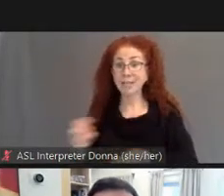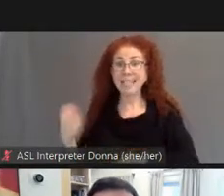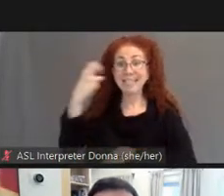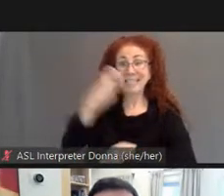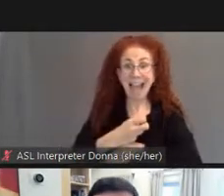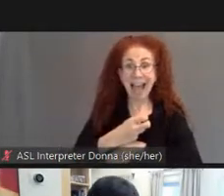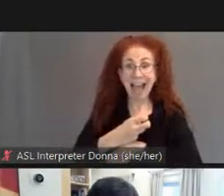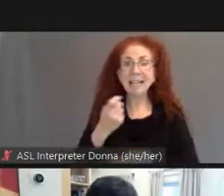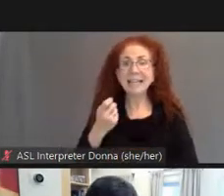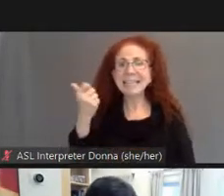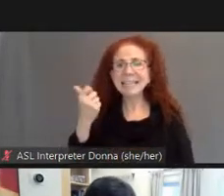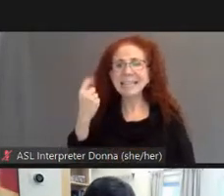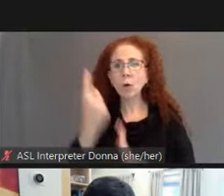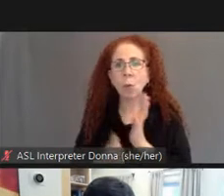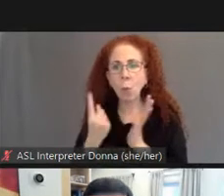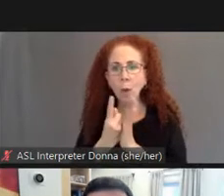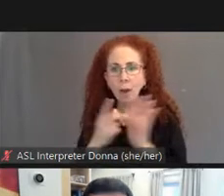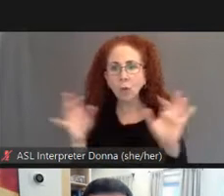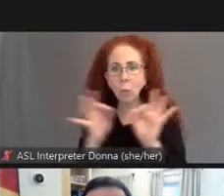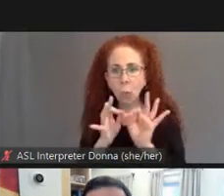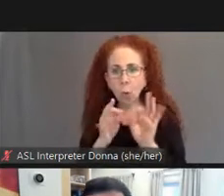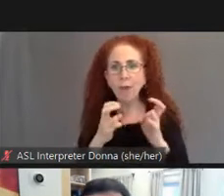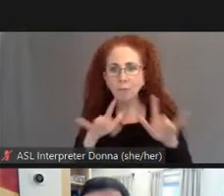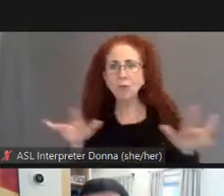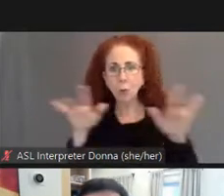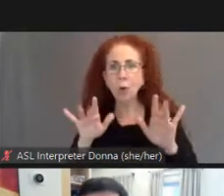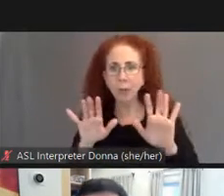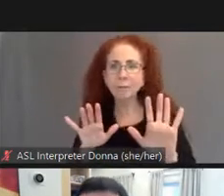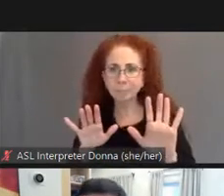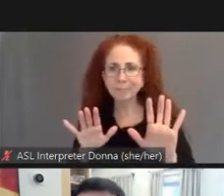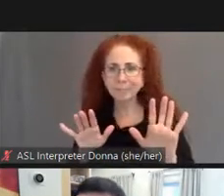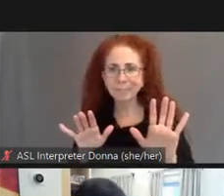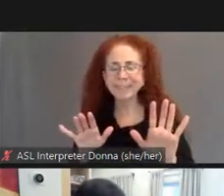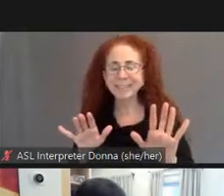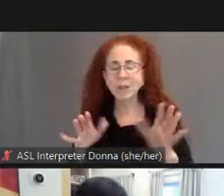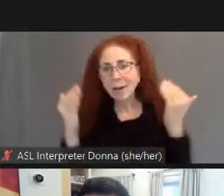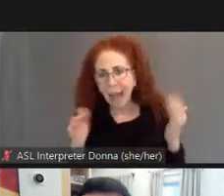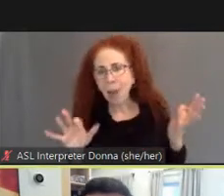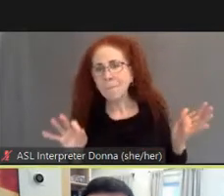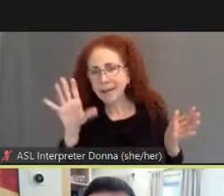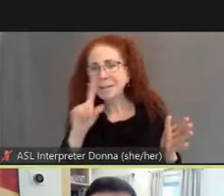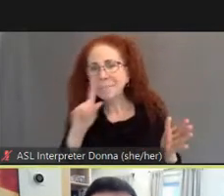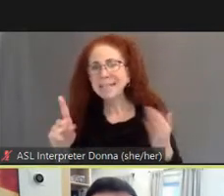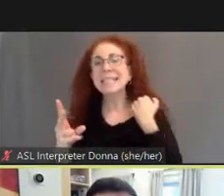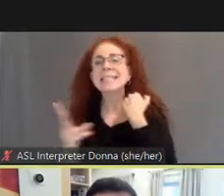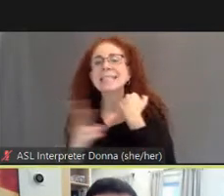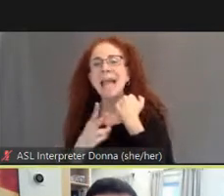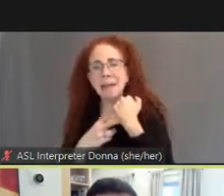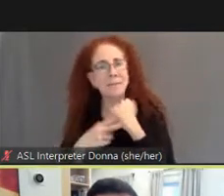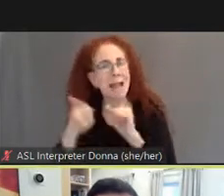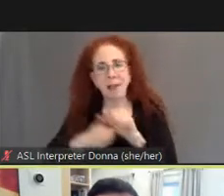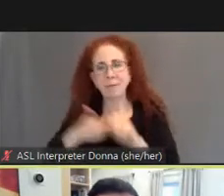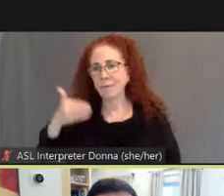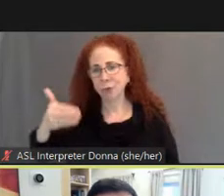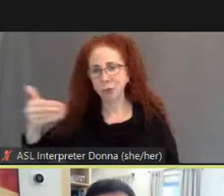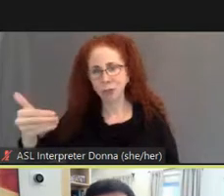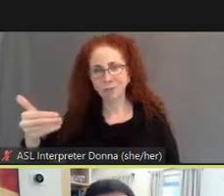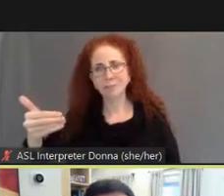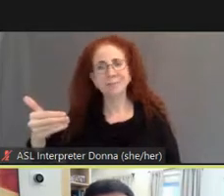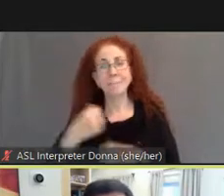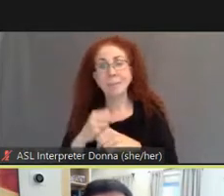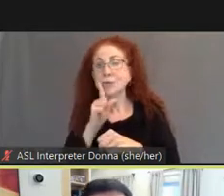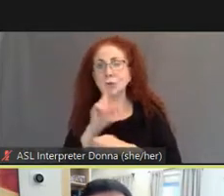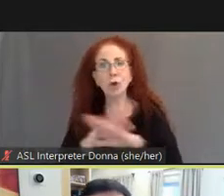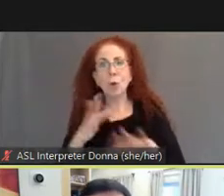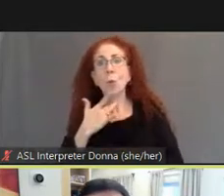So my tip is save multiple file versions so that that doesn't happen to you as well. Okay, great. So now